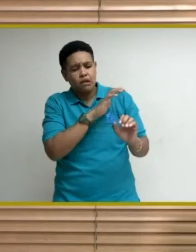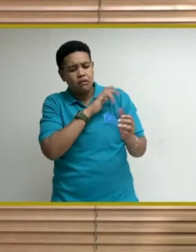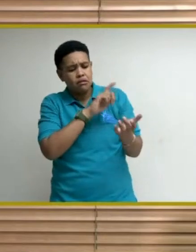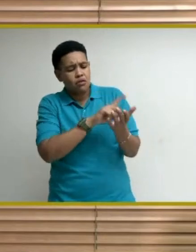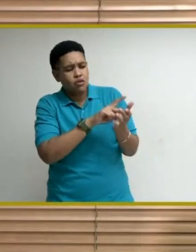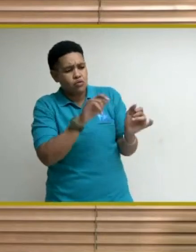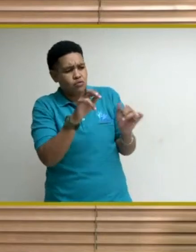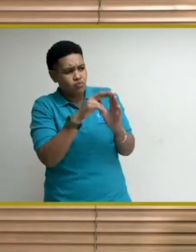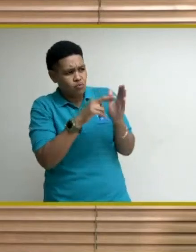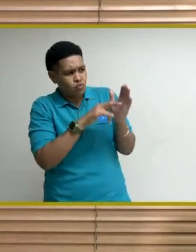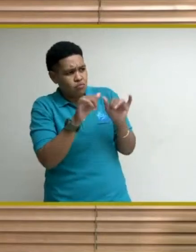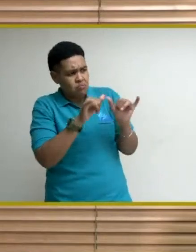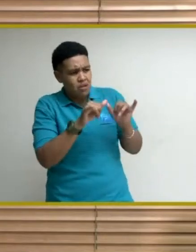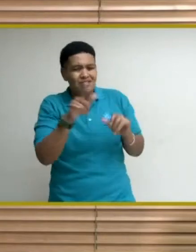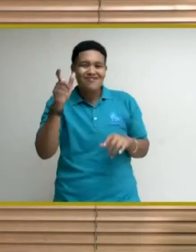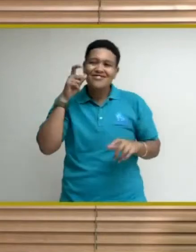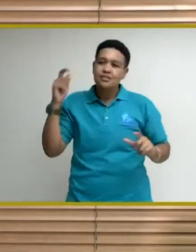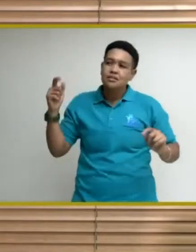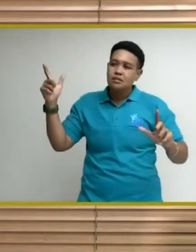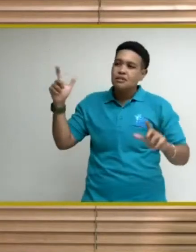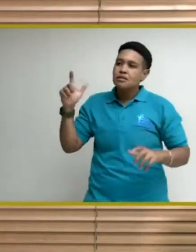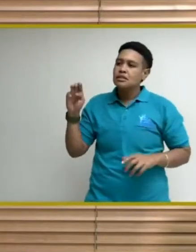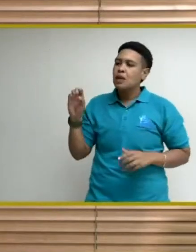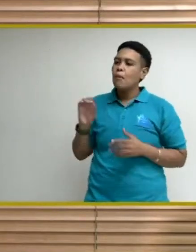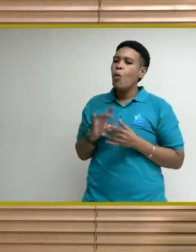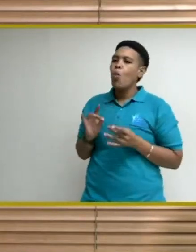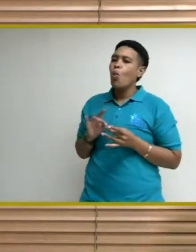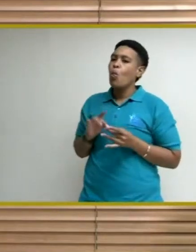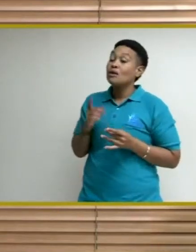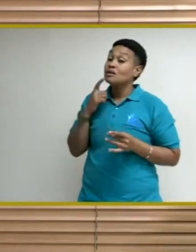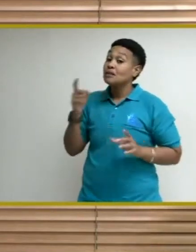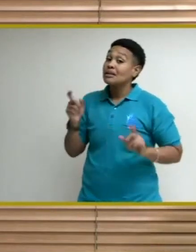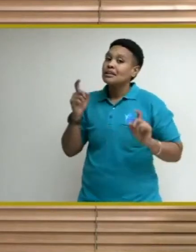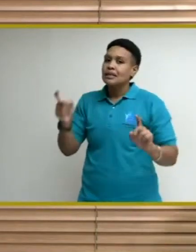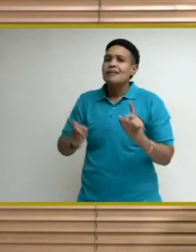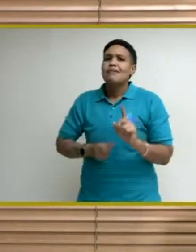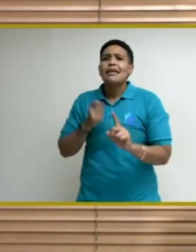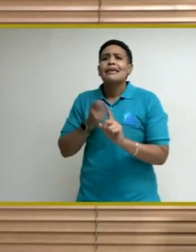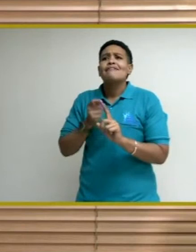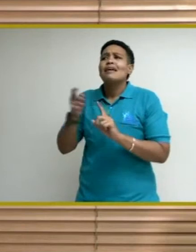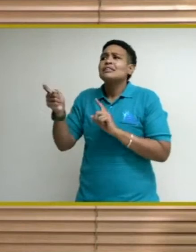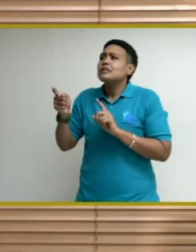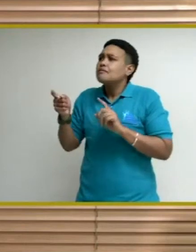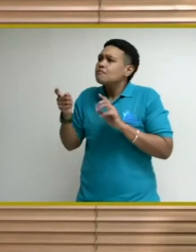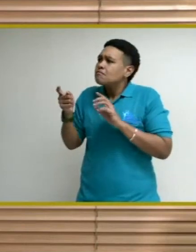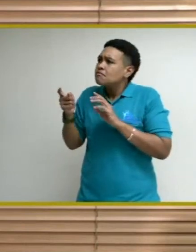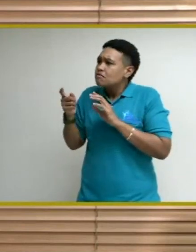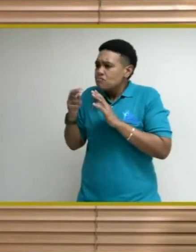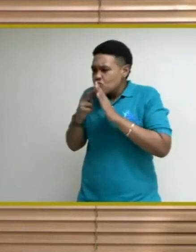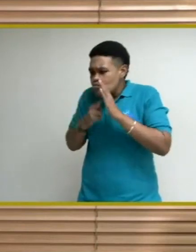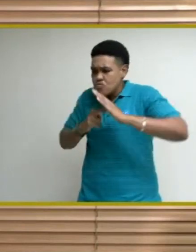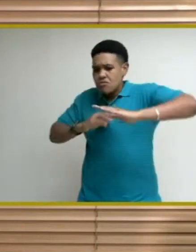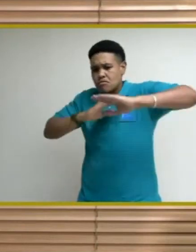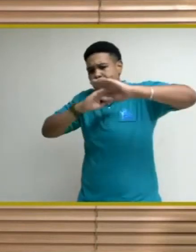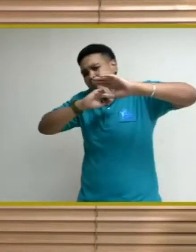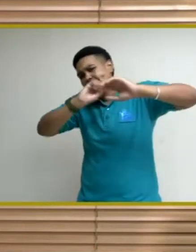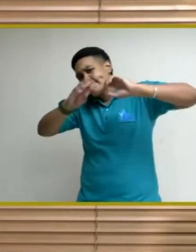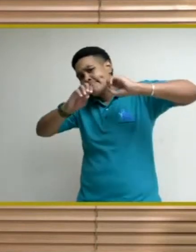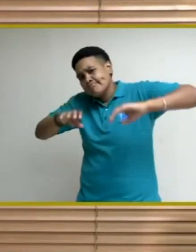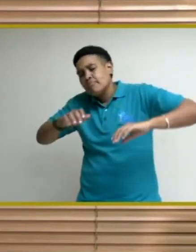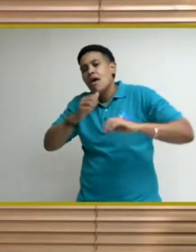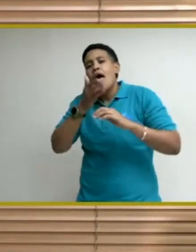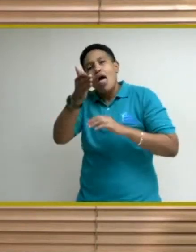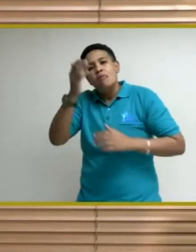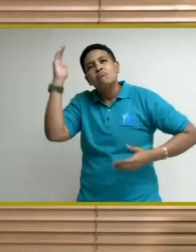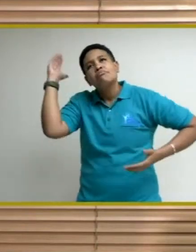The CMO had outlined a slide where she gave the effectiveness of those non-clinical measures. With the